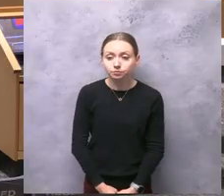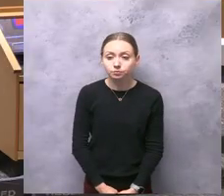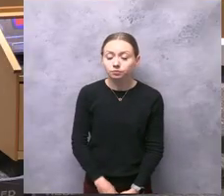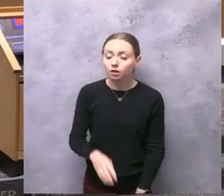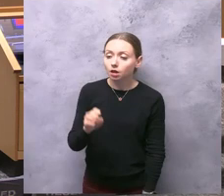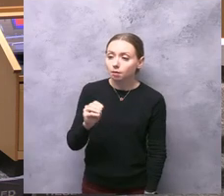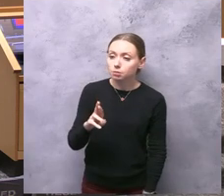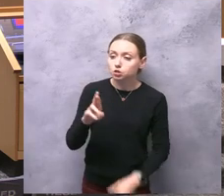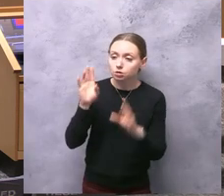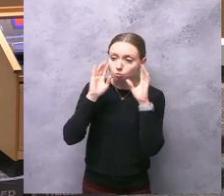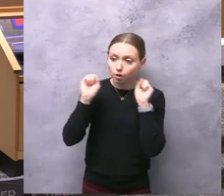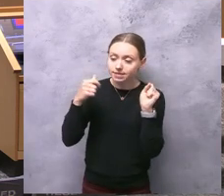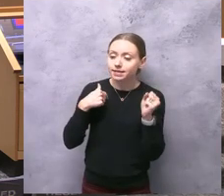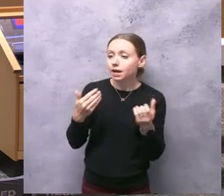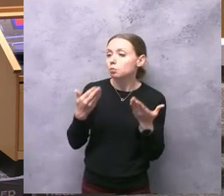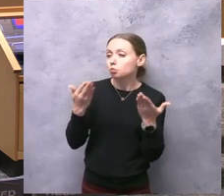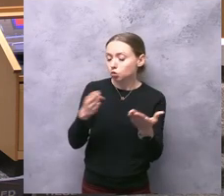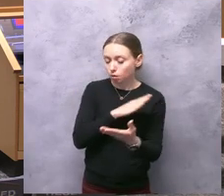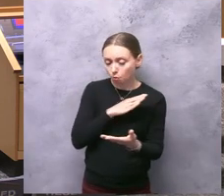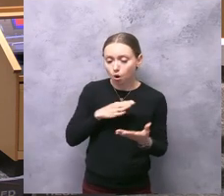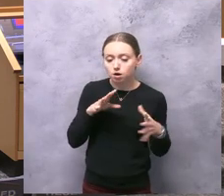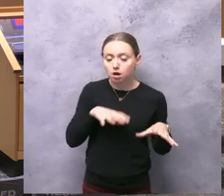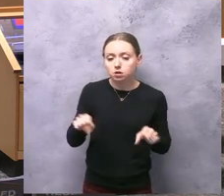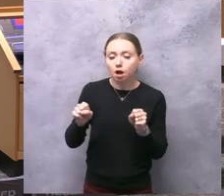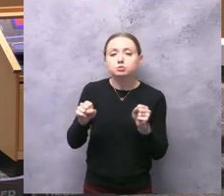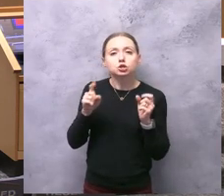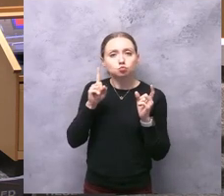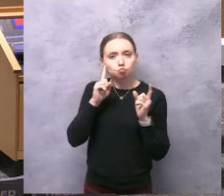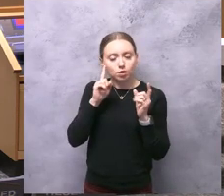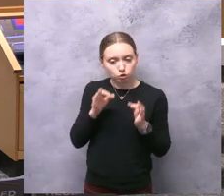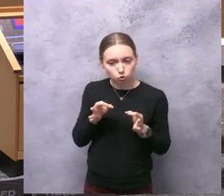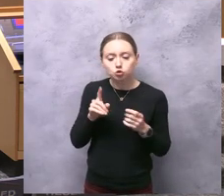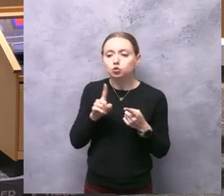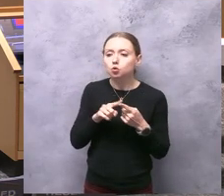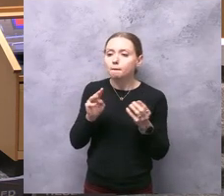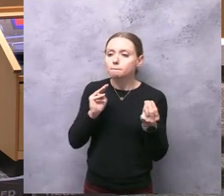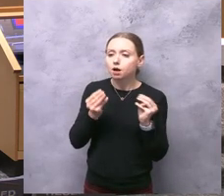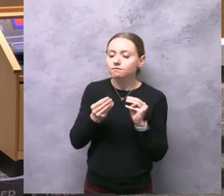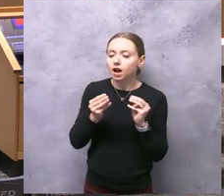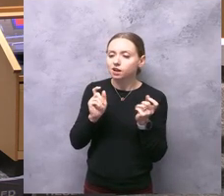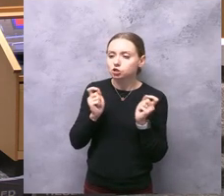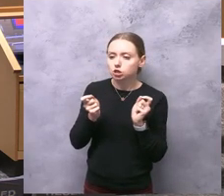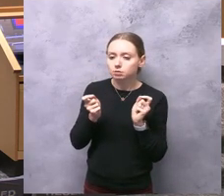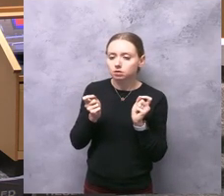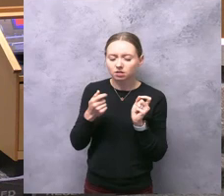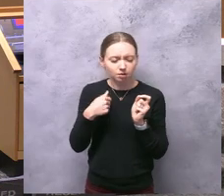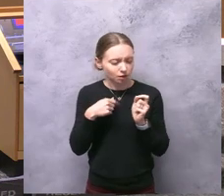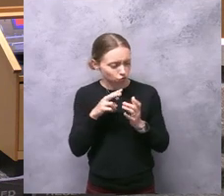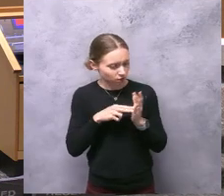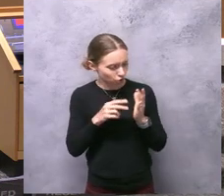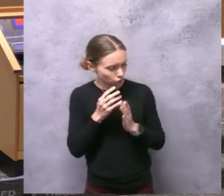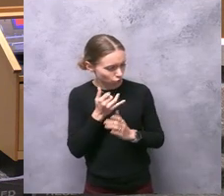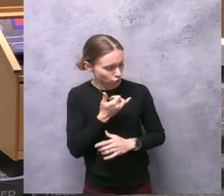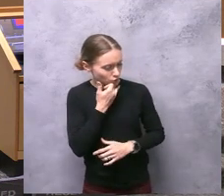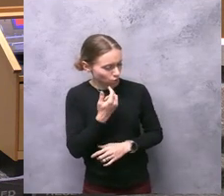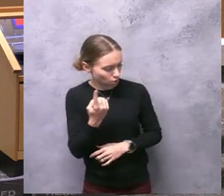Mr. President, I move that the board adopt a resolution to modify adjustment in the comptroller's property. Am I in the wrong one?